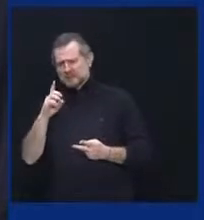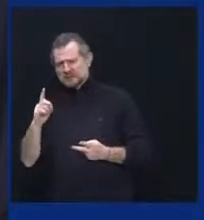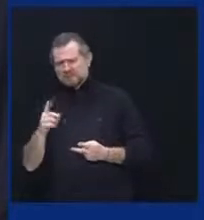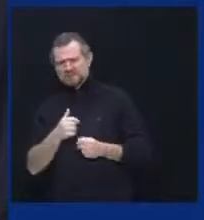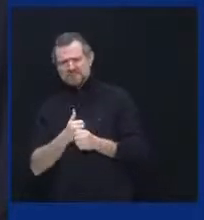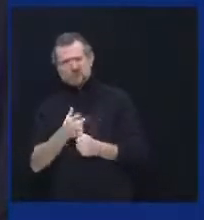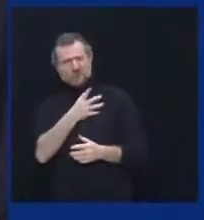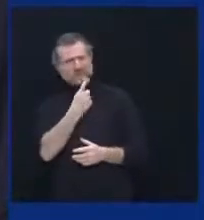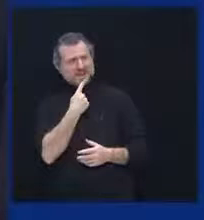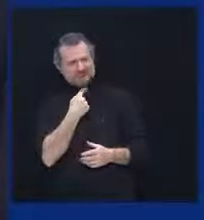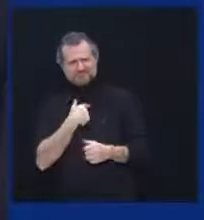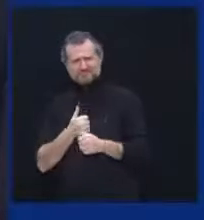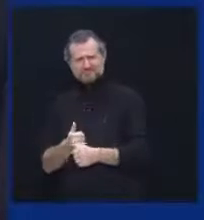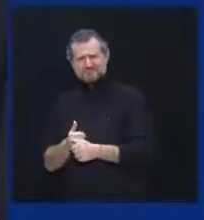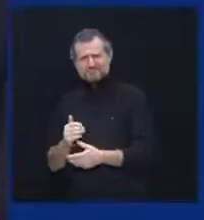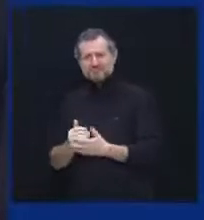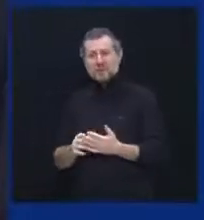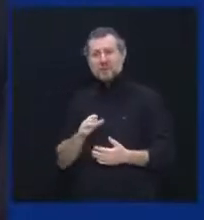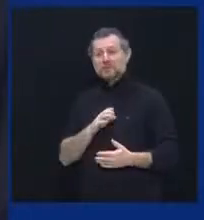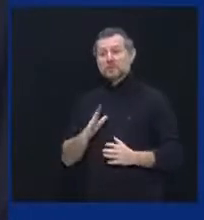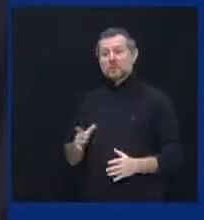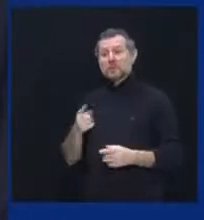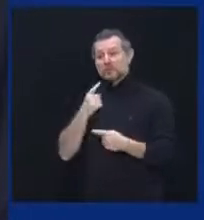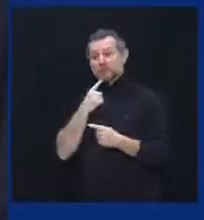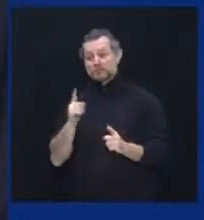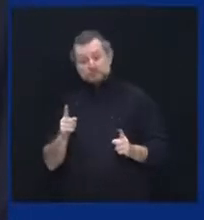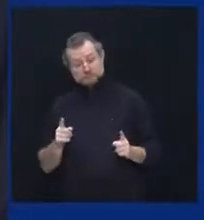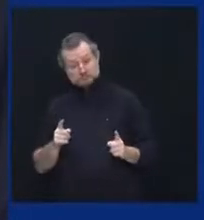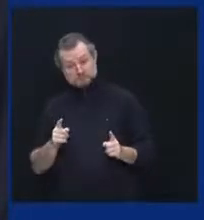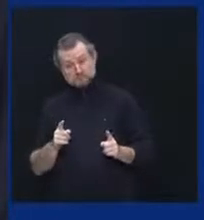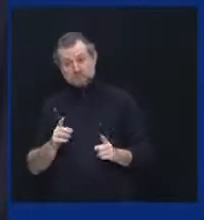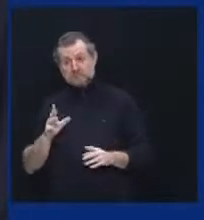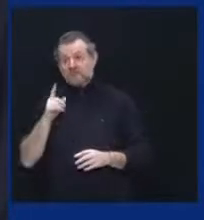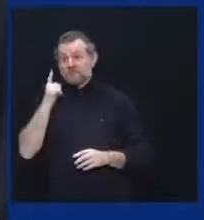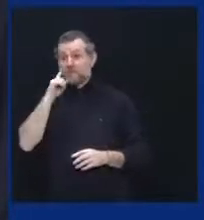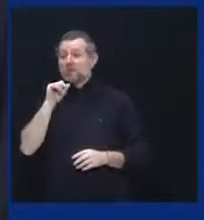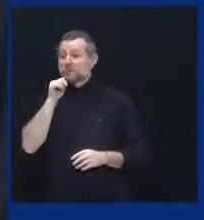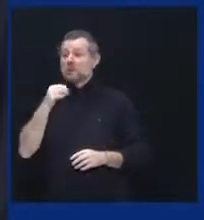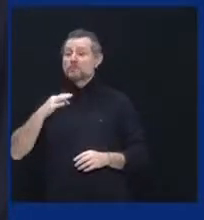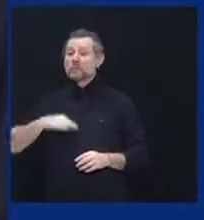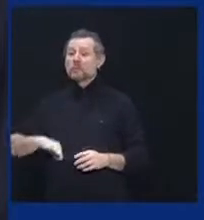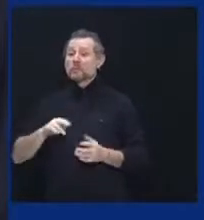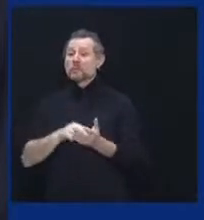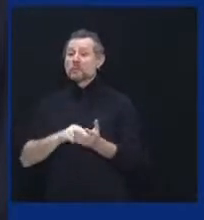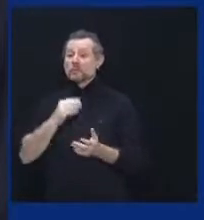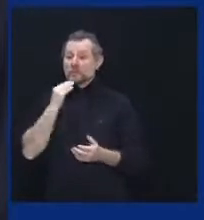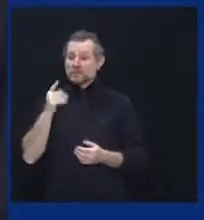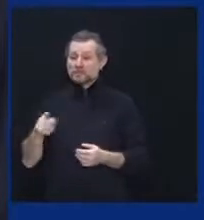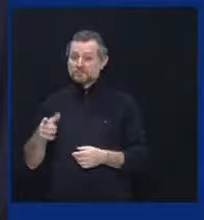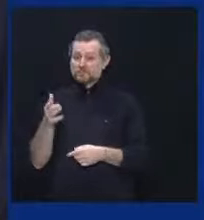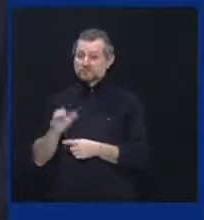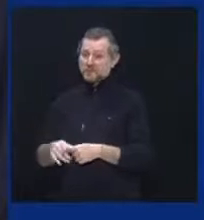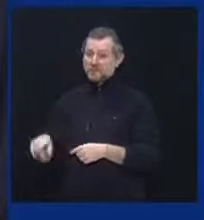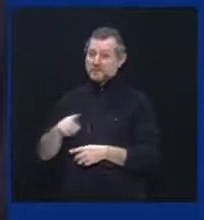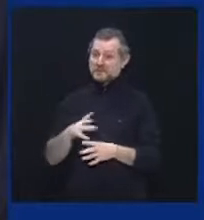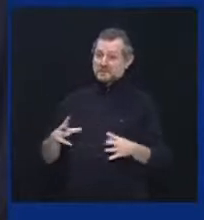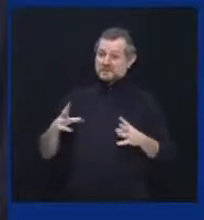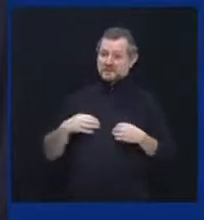Commissioner said no not-for-profit nursing home was forced to take